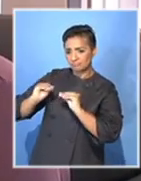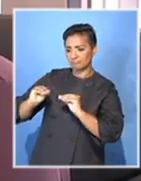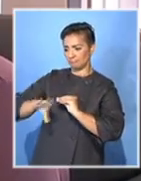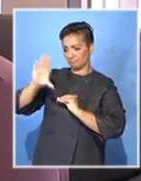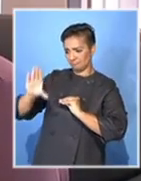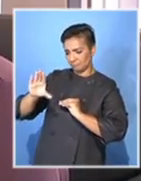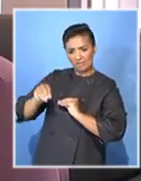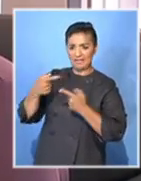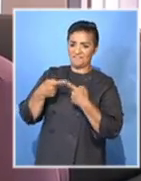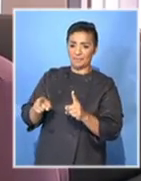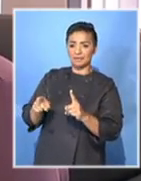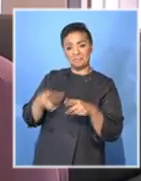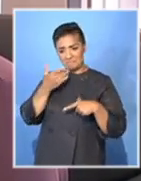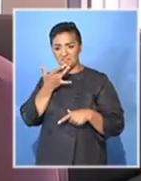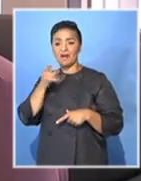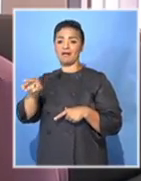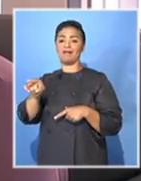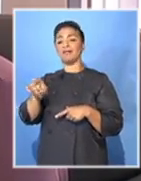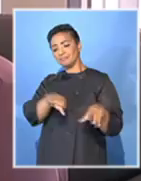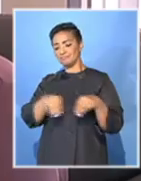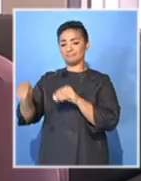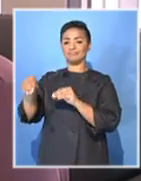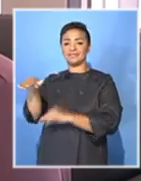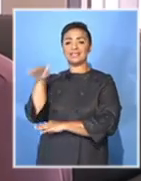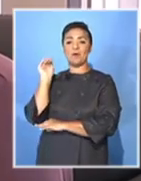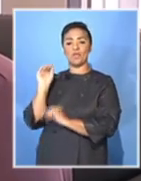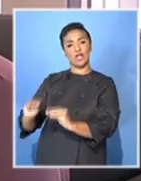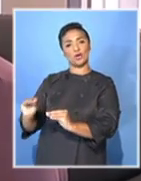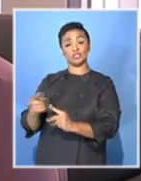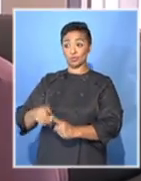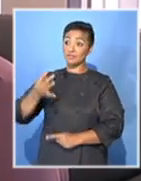here in South Africa. So we'll take that and hopefully benefit from that.